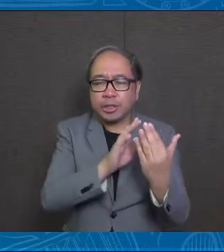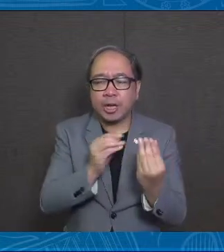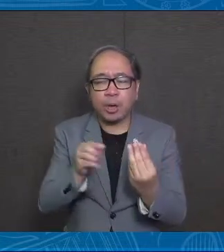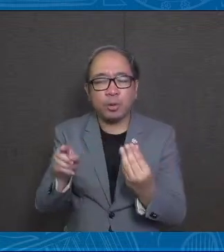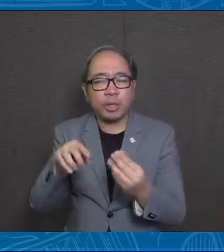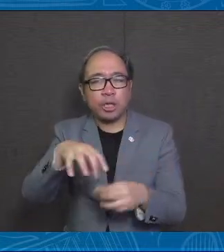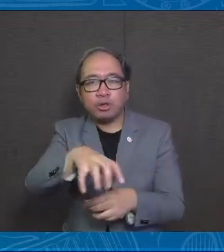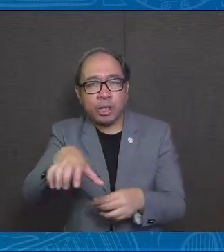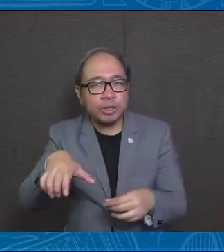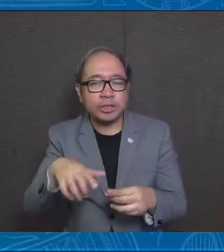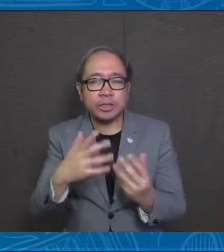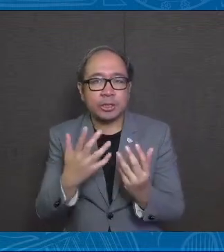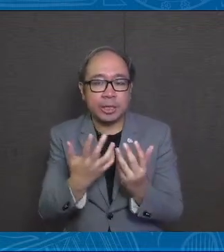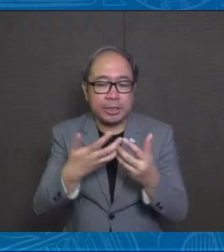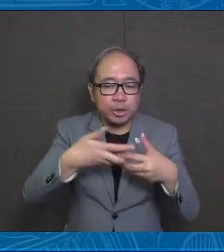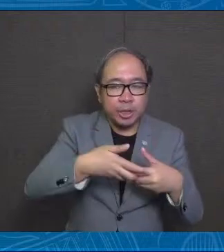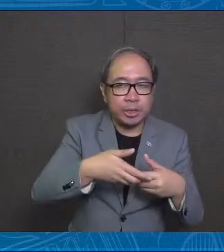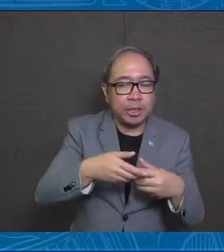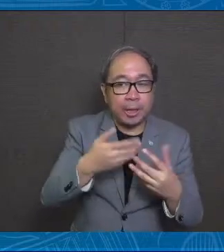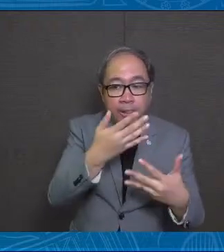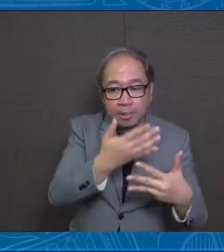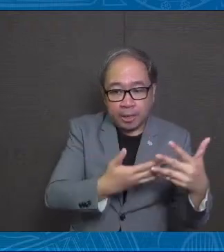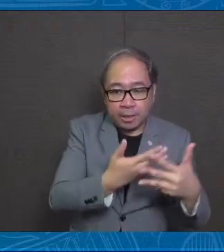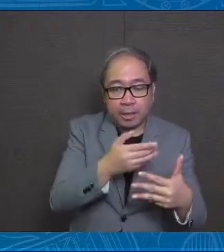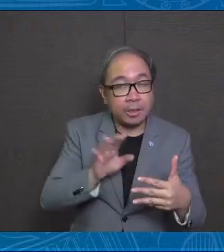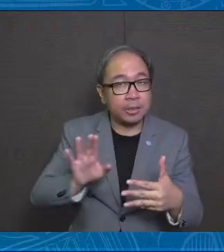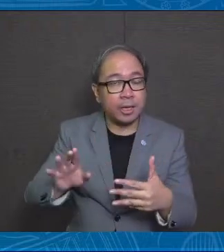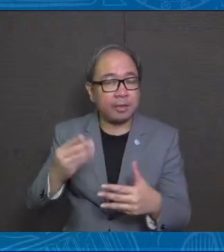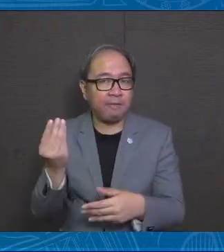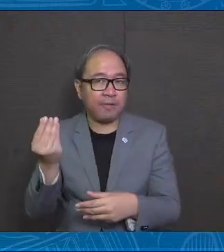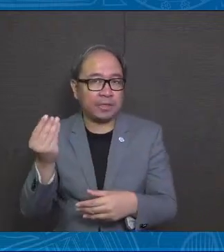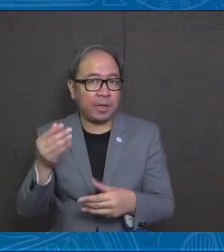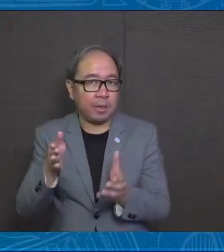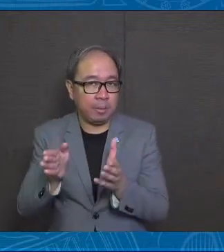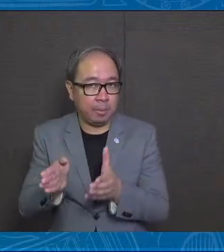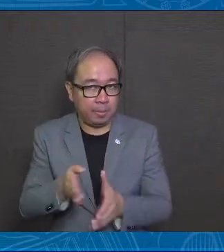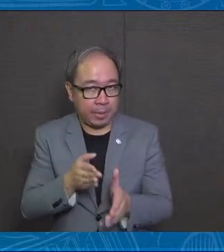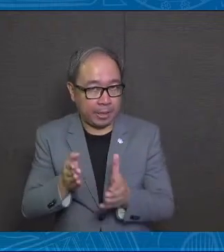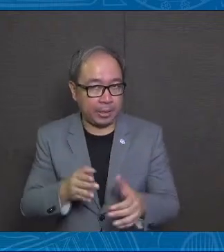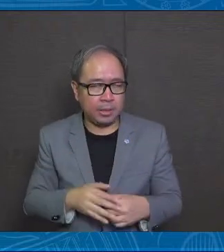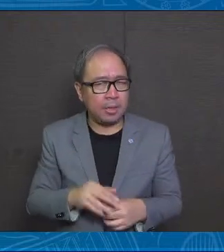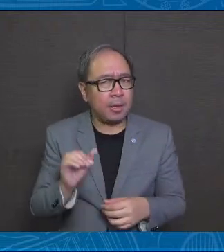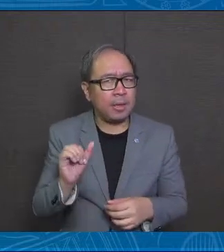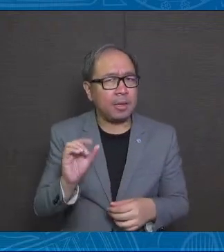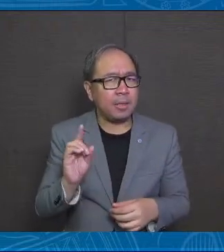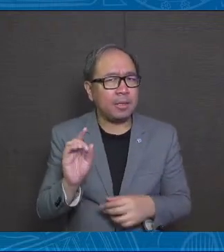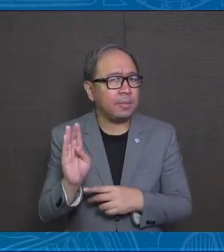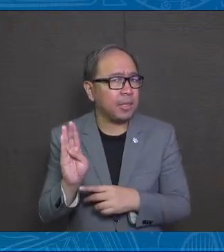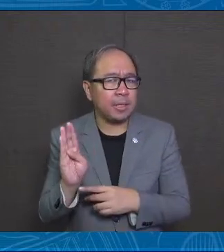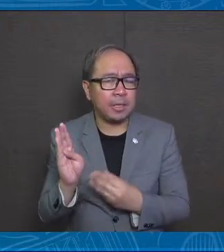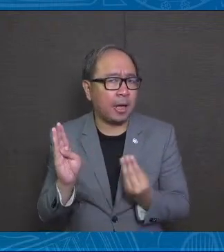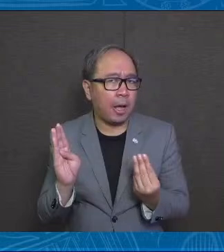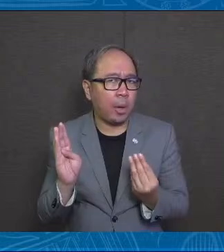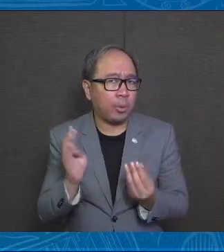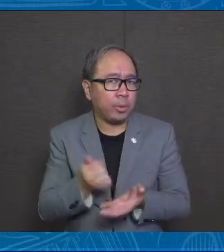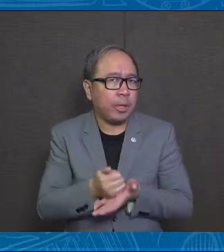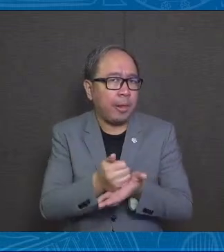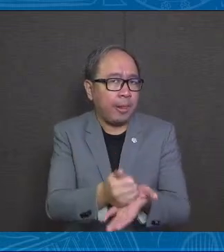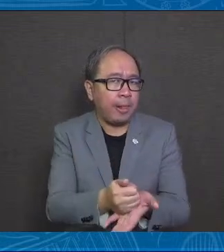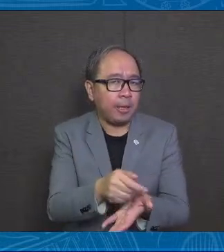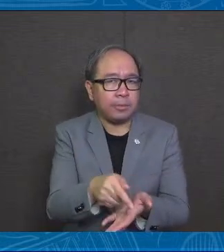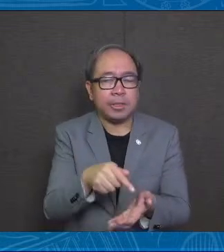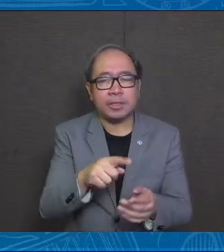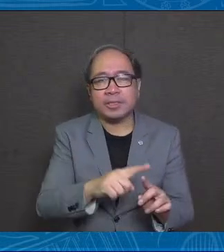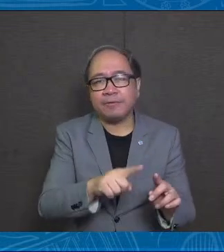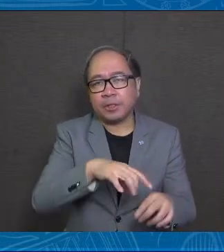risk-informed information and data into physical planning? And how can the ADB assist countries to consider disaster risk in their physical